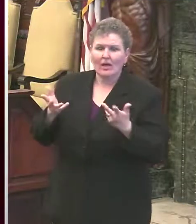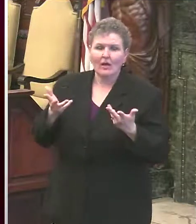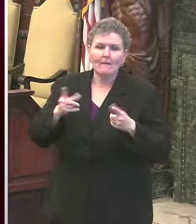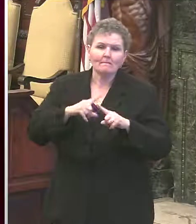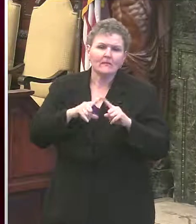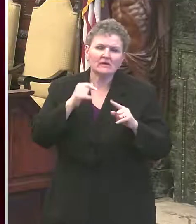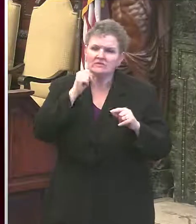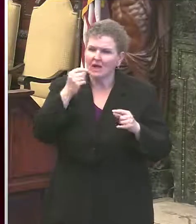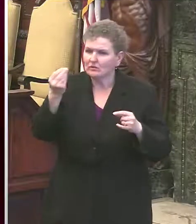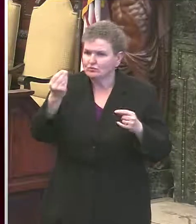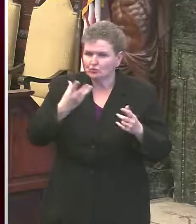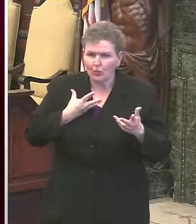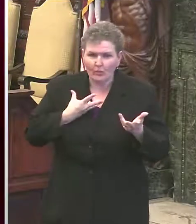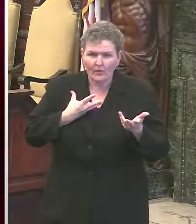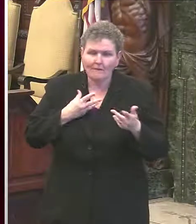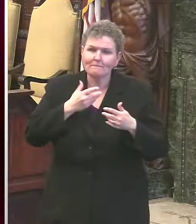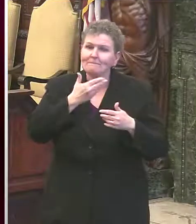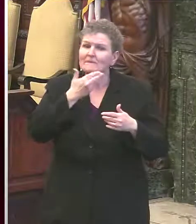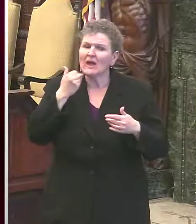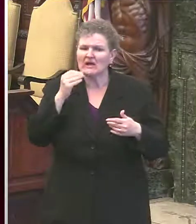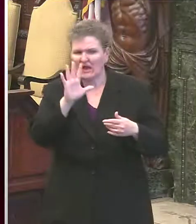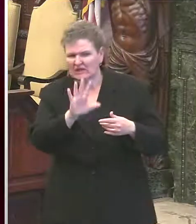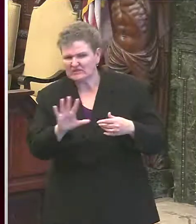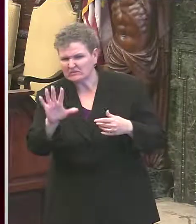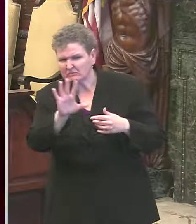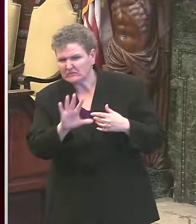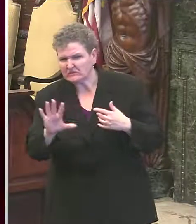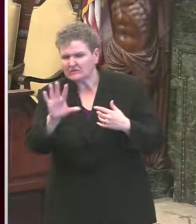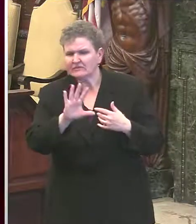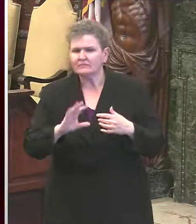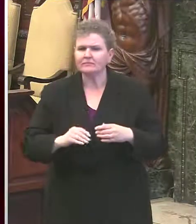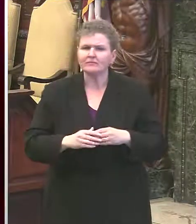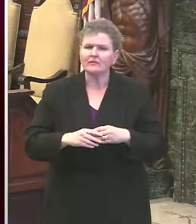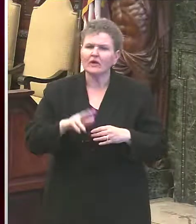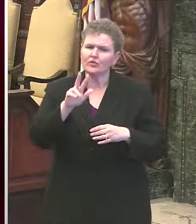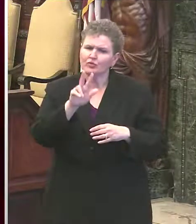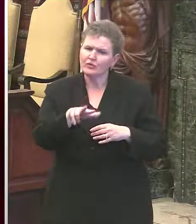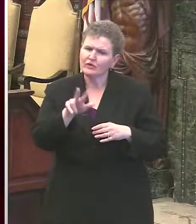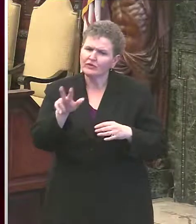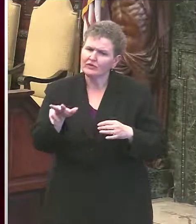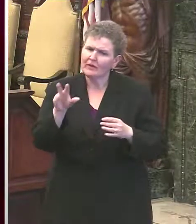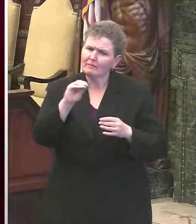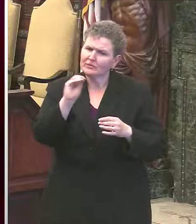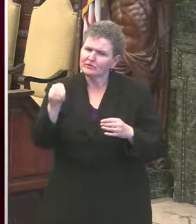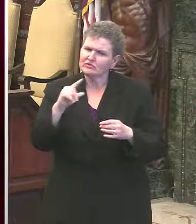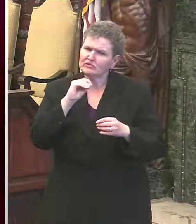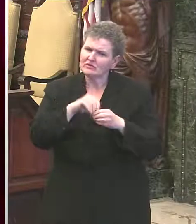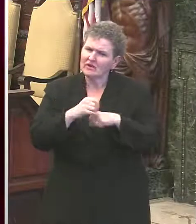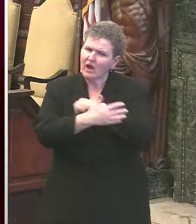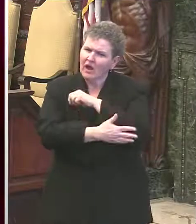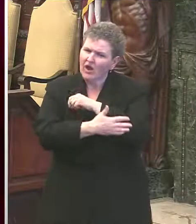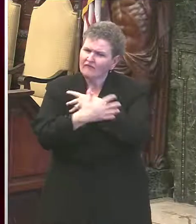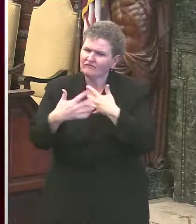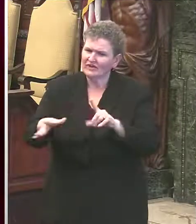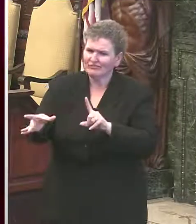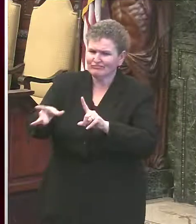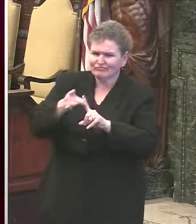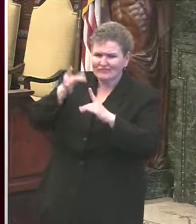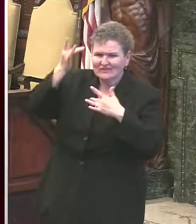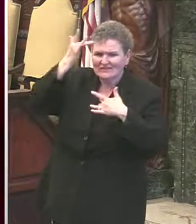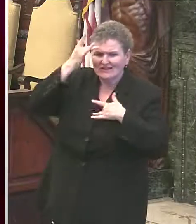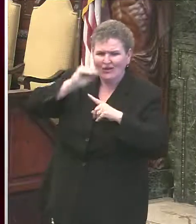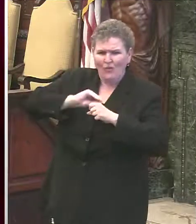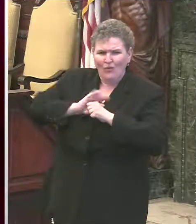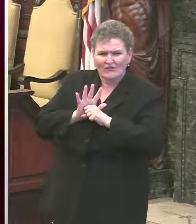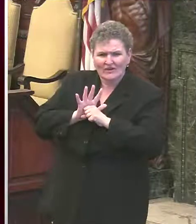tested. The best estimates are that maybe 35% of the people in the country have had this infection. But that doesn't necessarily